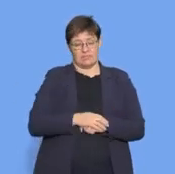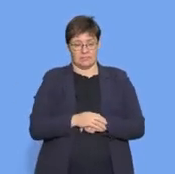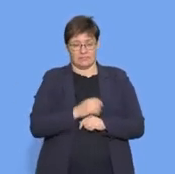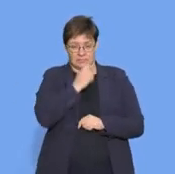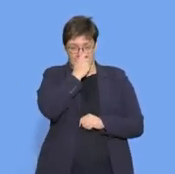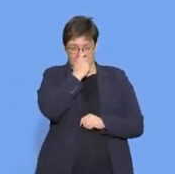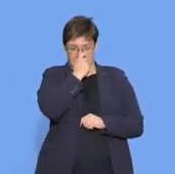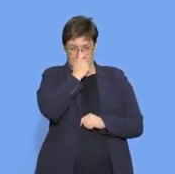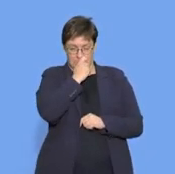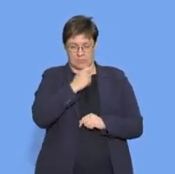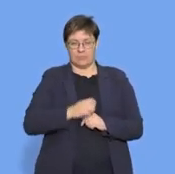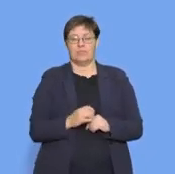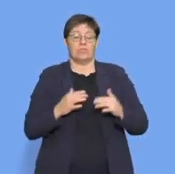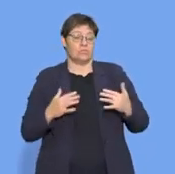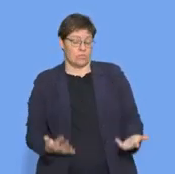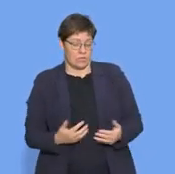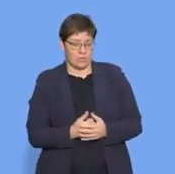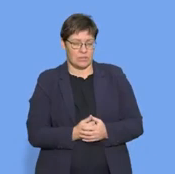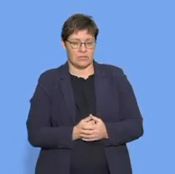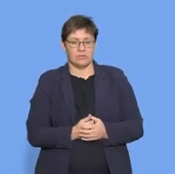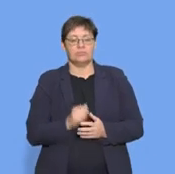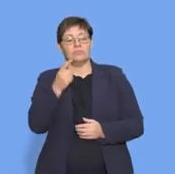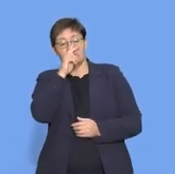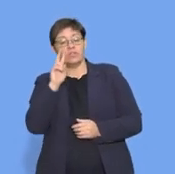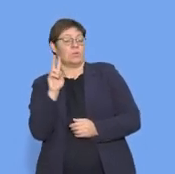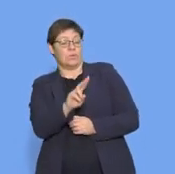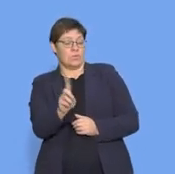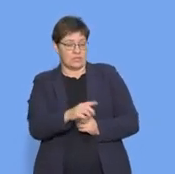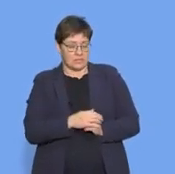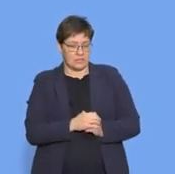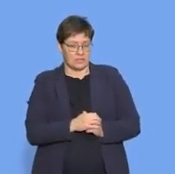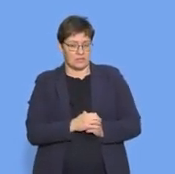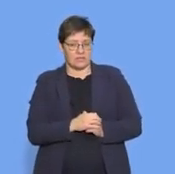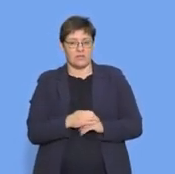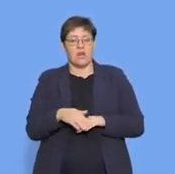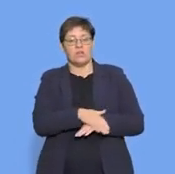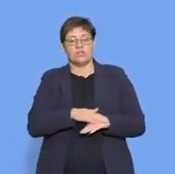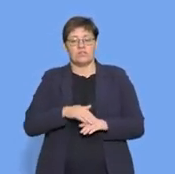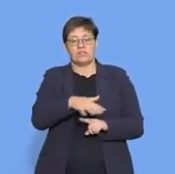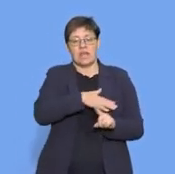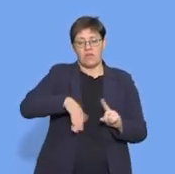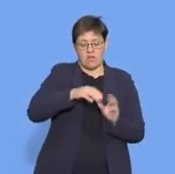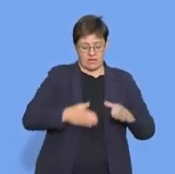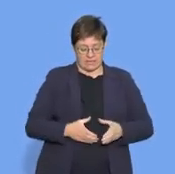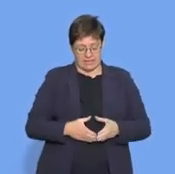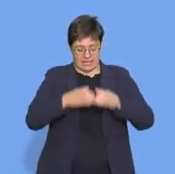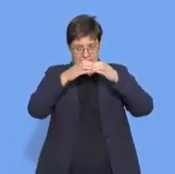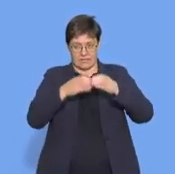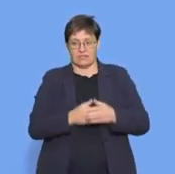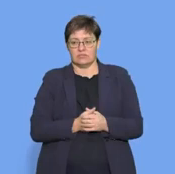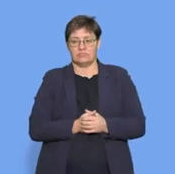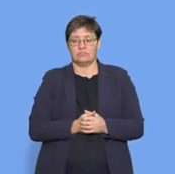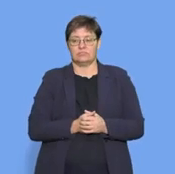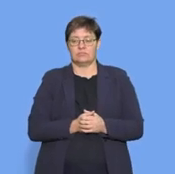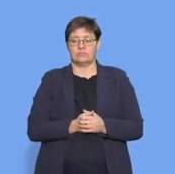surface area. So we're first going to look at the surface area of a